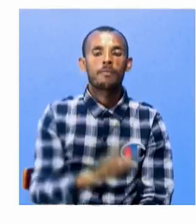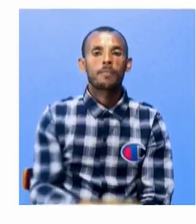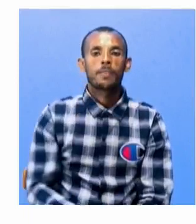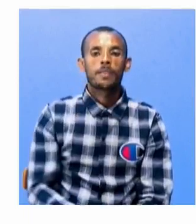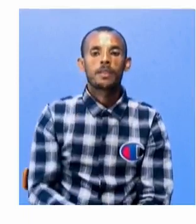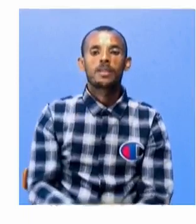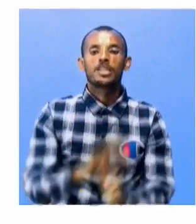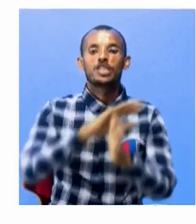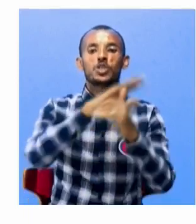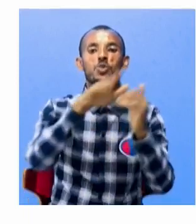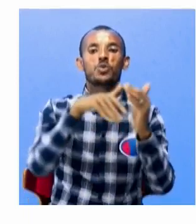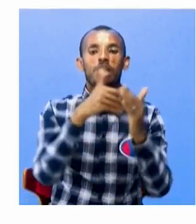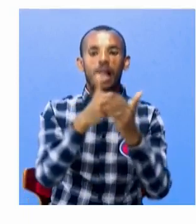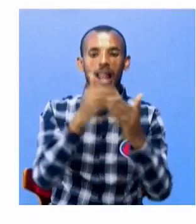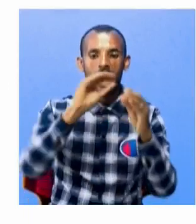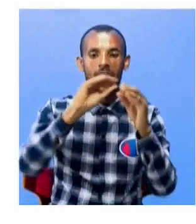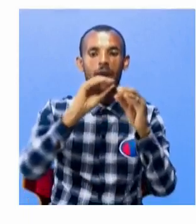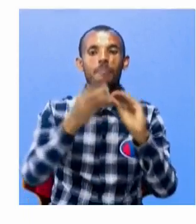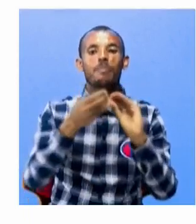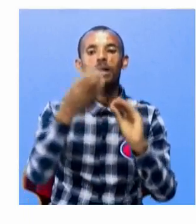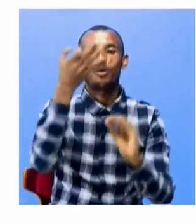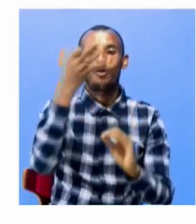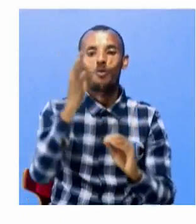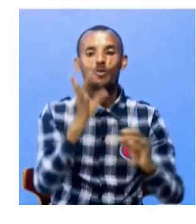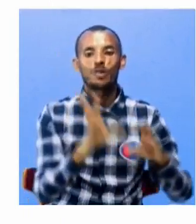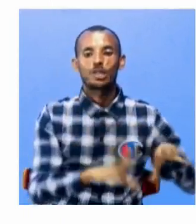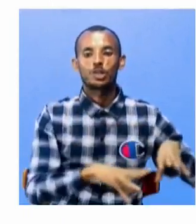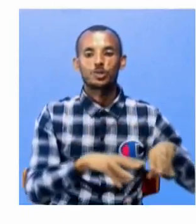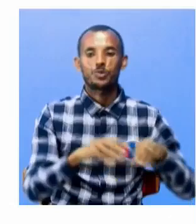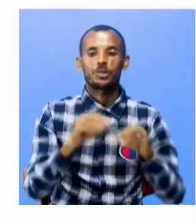The total number of students